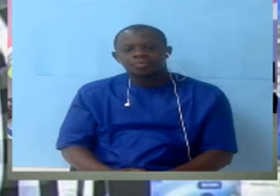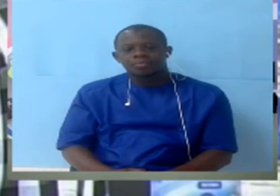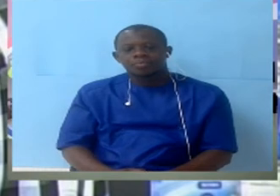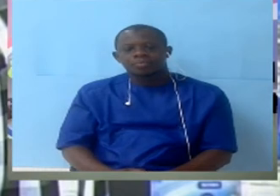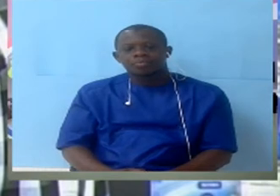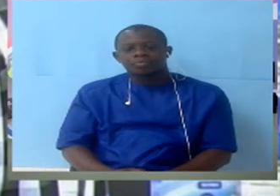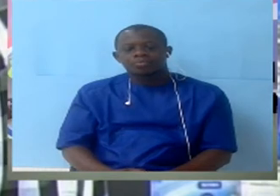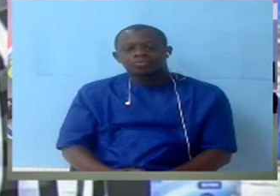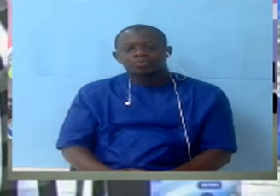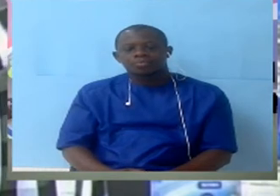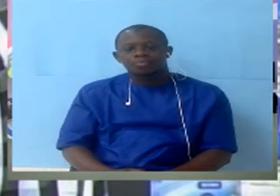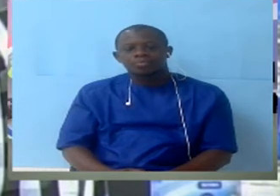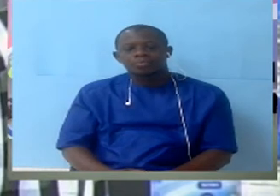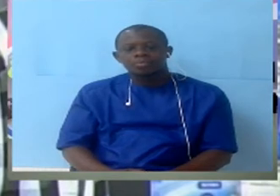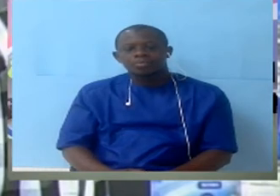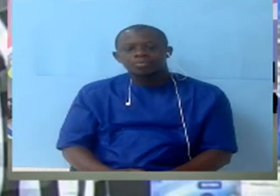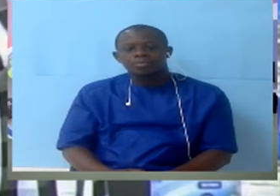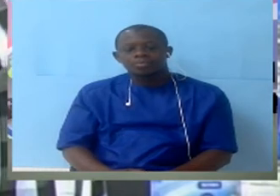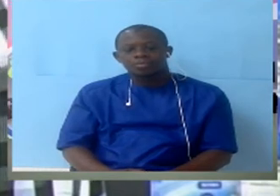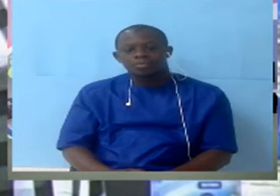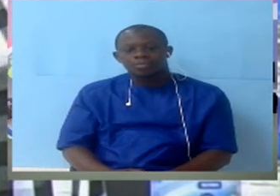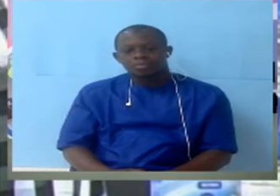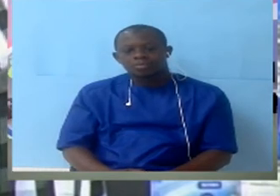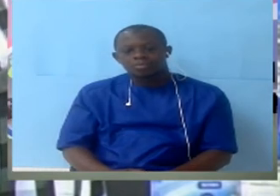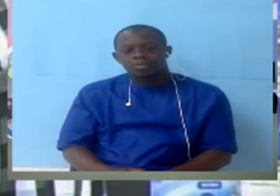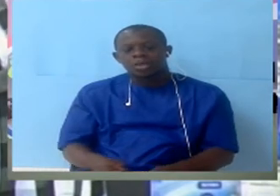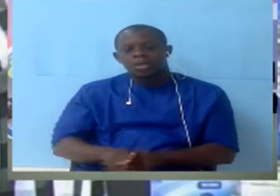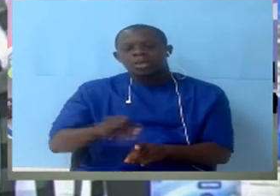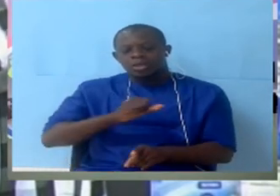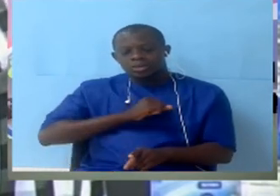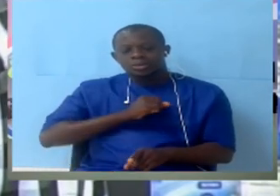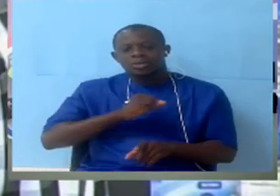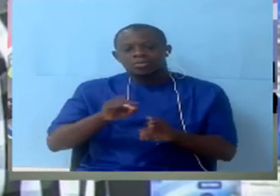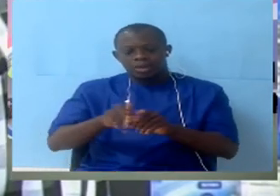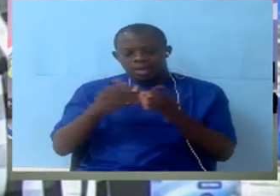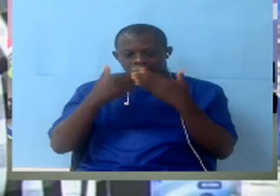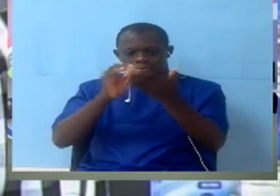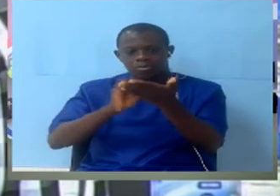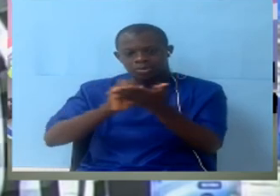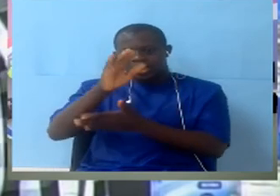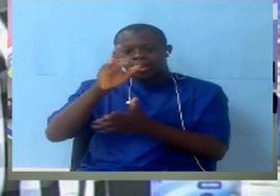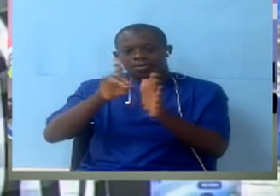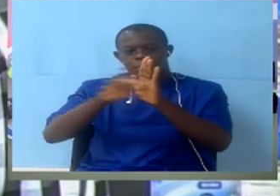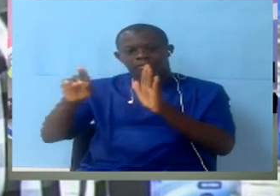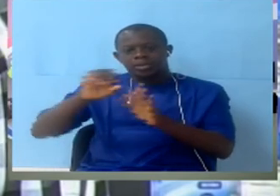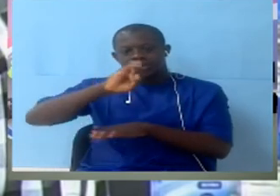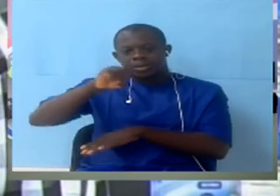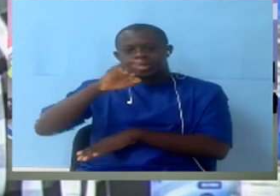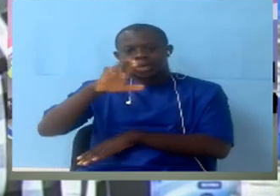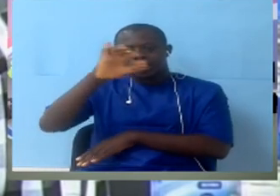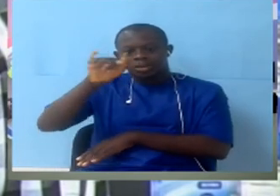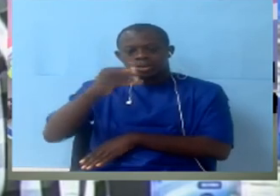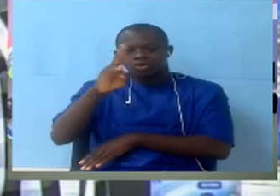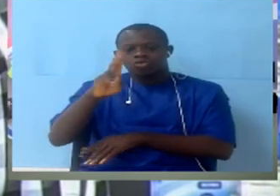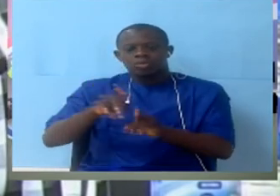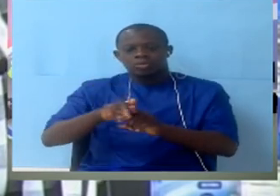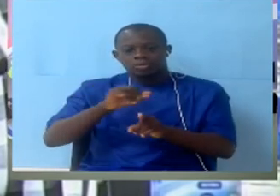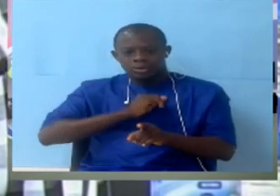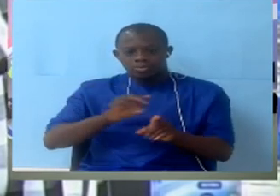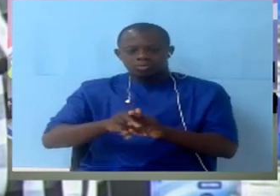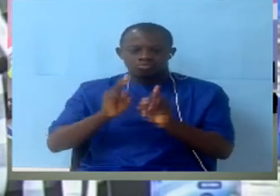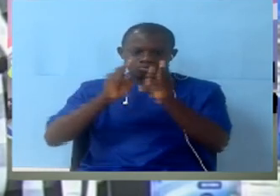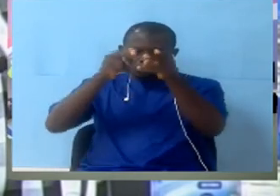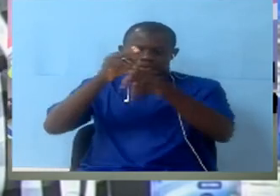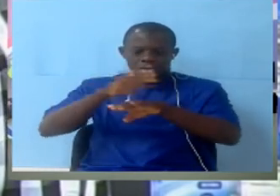you know, to cock his rifle and, you know, he ordered, against me. He ordered private judge to point his gun at me and cock the